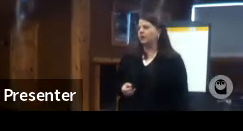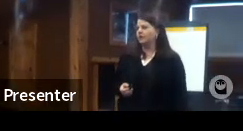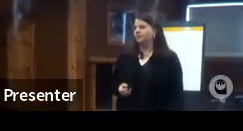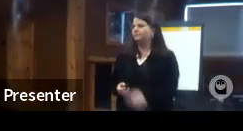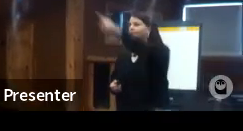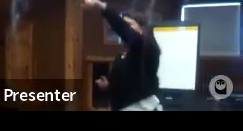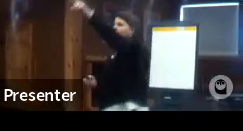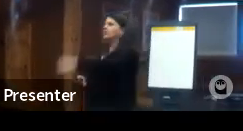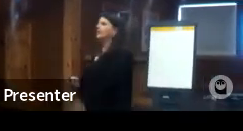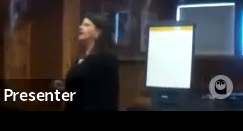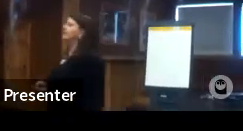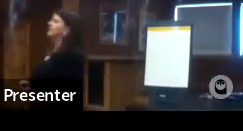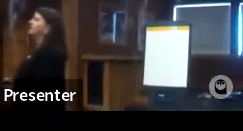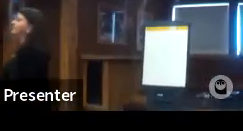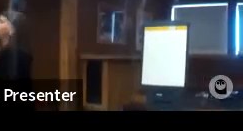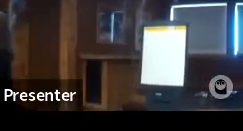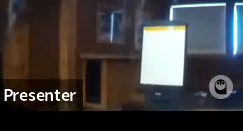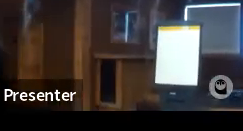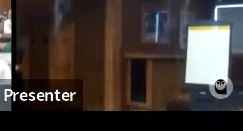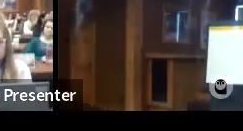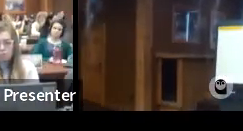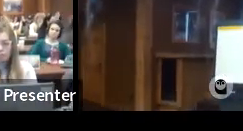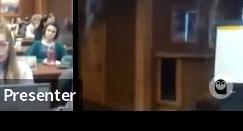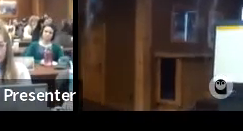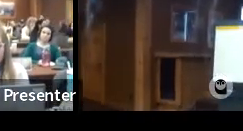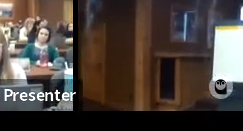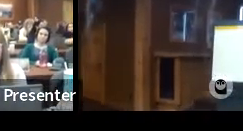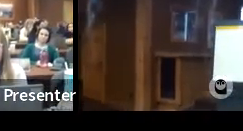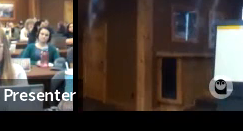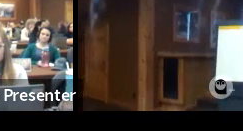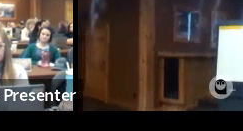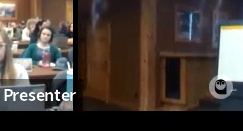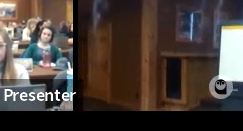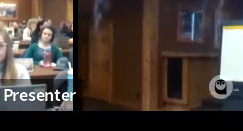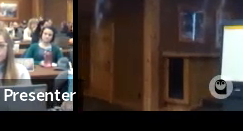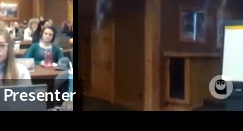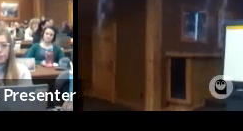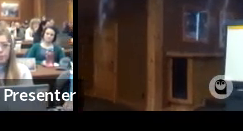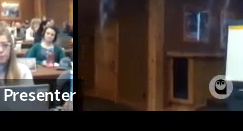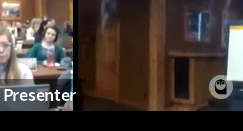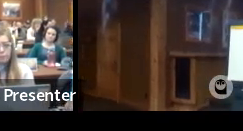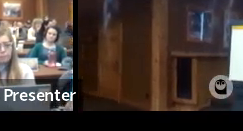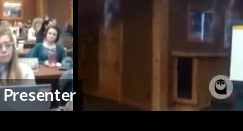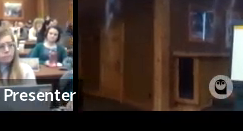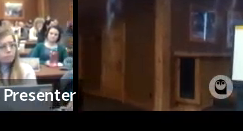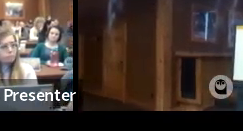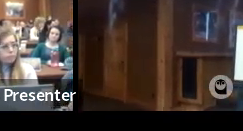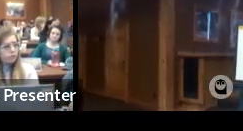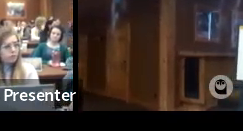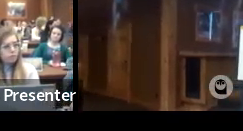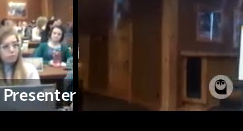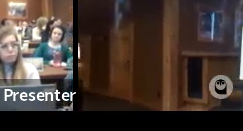special knowledge. Question, Alex. The question is, are we, in that case you just laid out with the